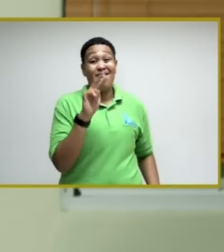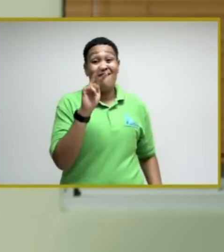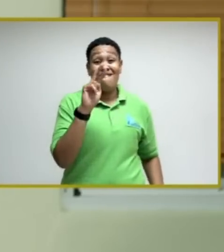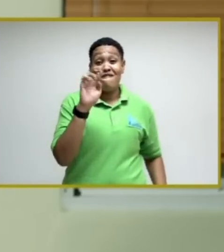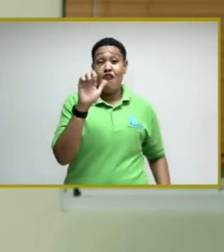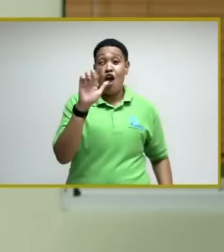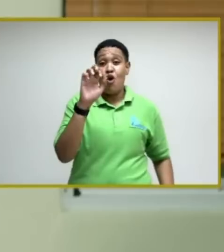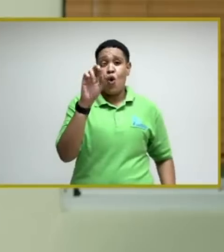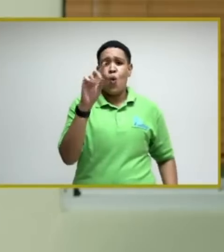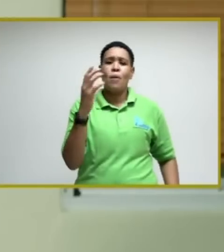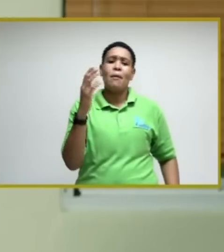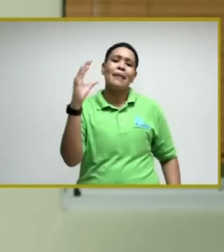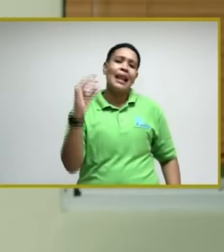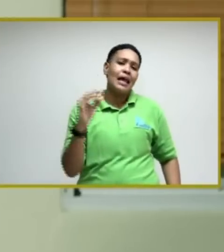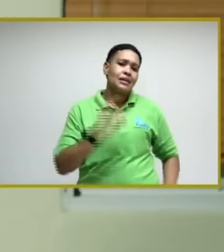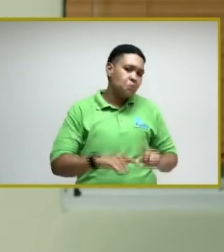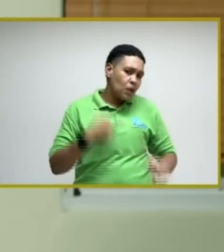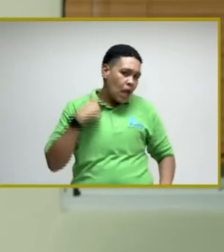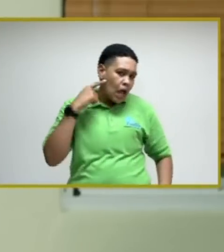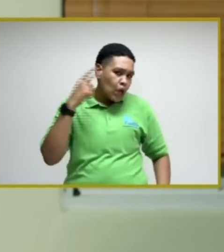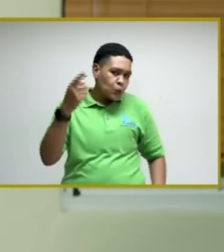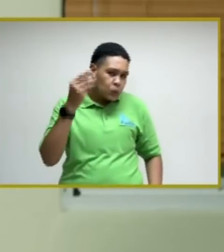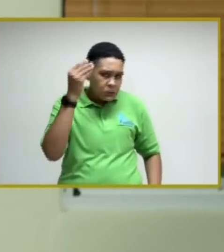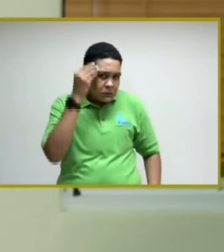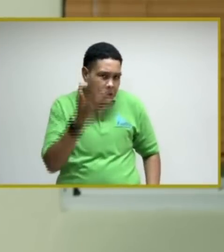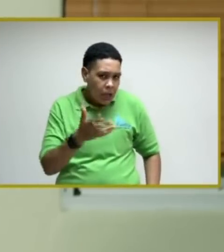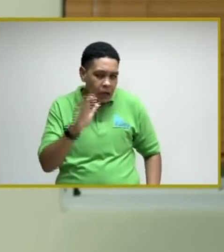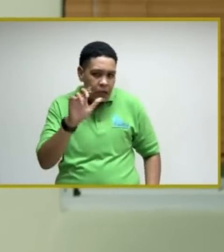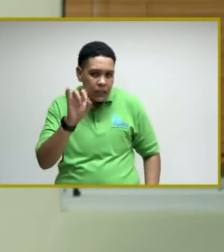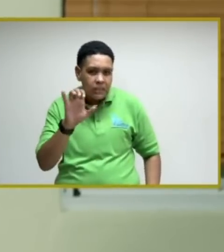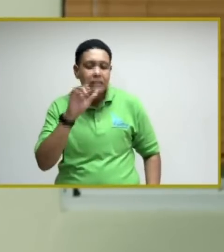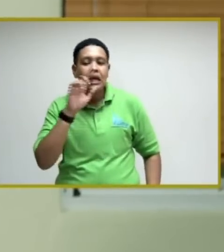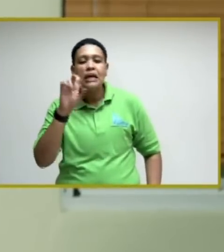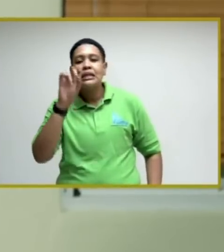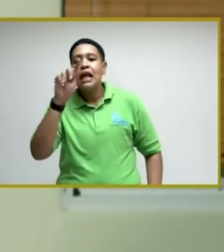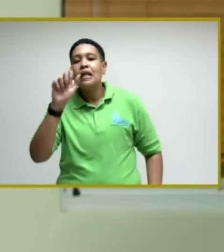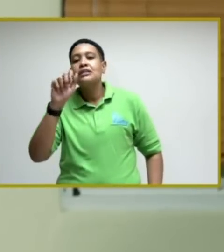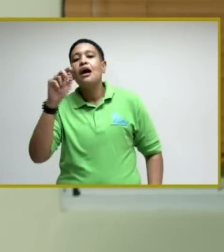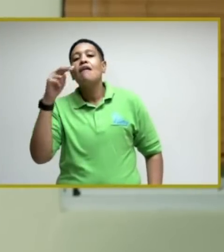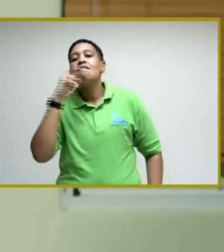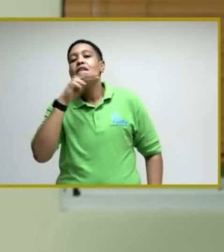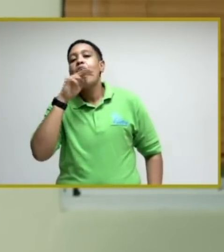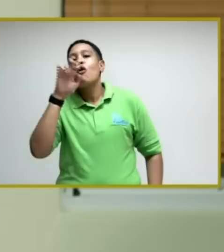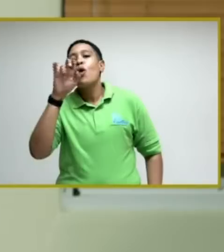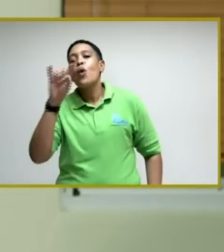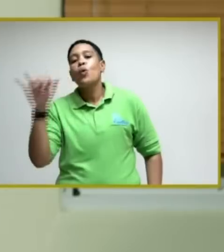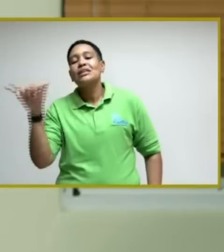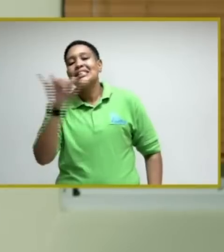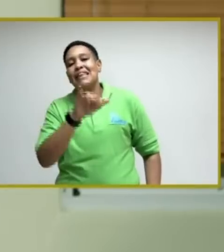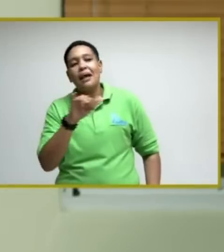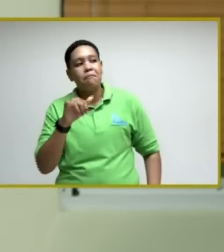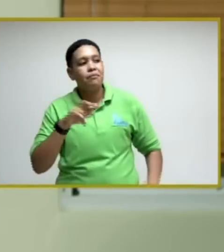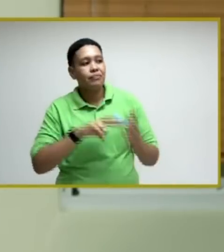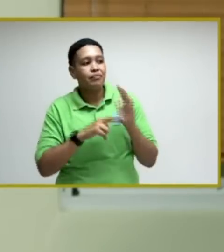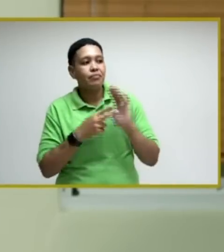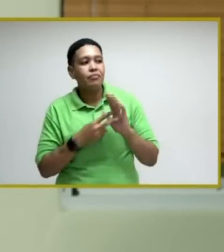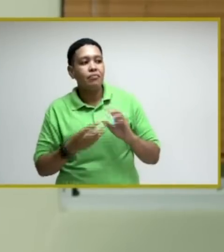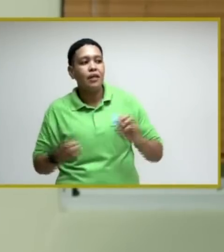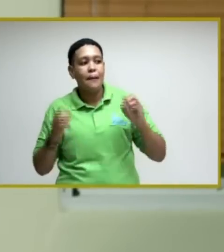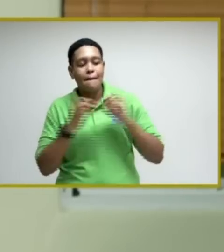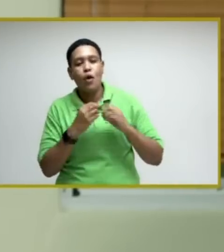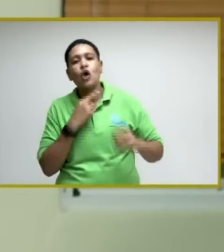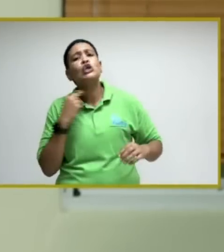lower. Although I hear you saying that the CDC has said that with the Delta, the viral load is the same, which would mean that there is even more